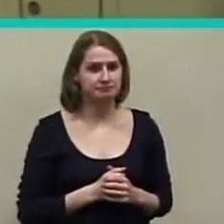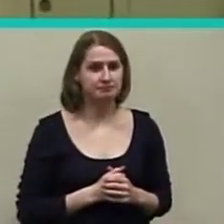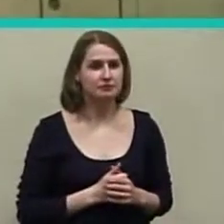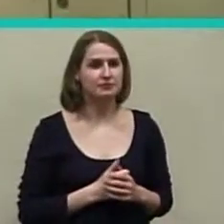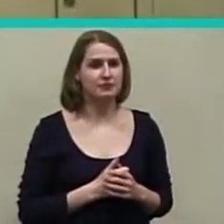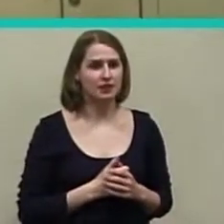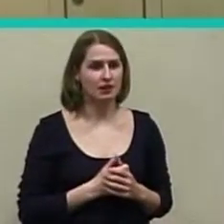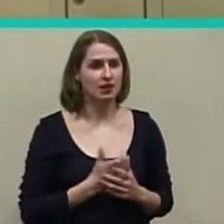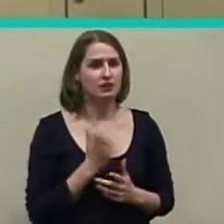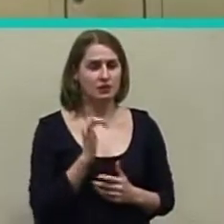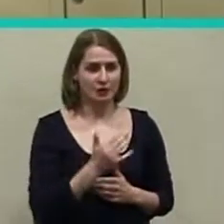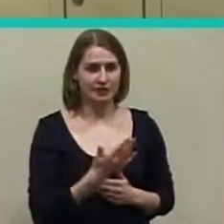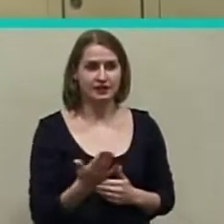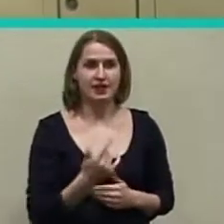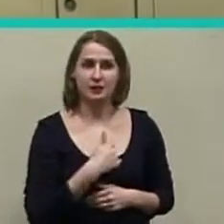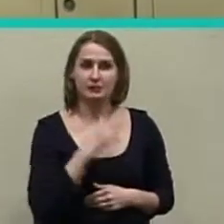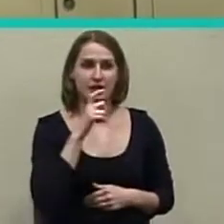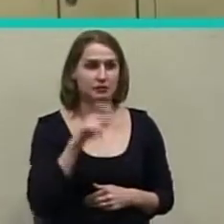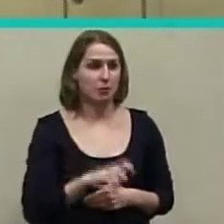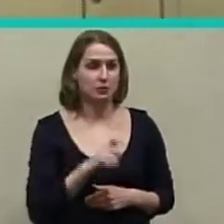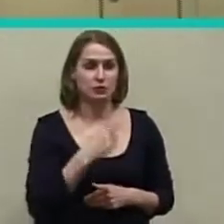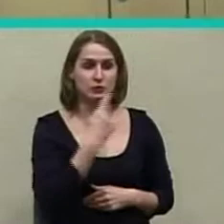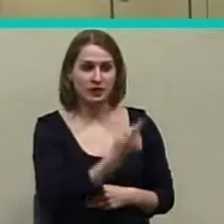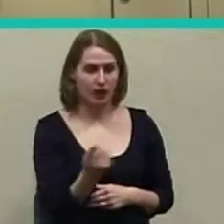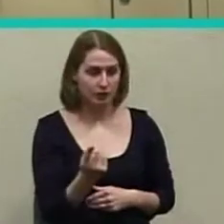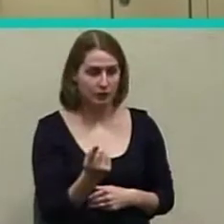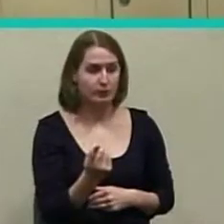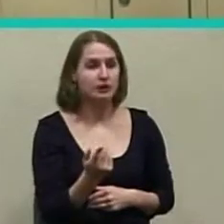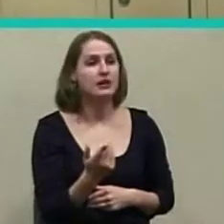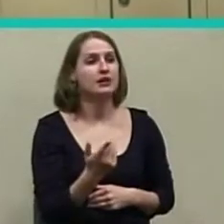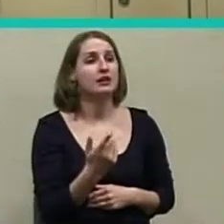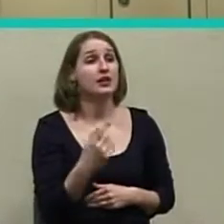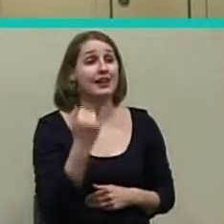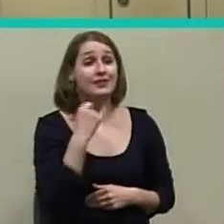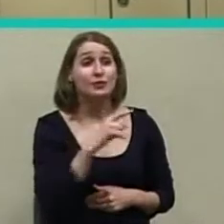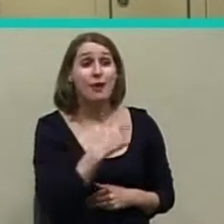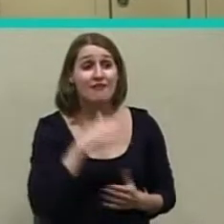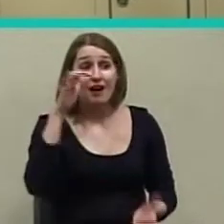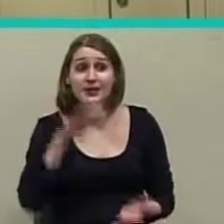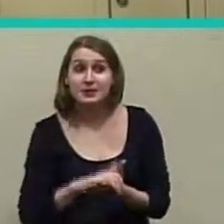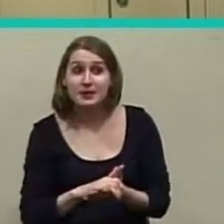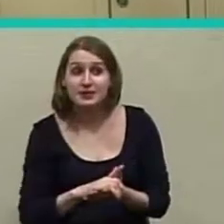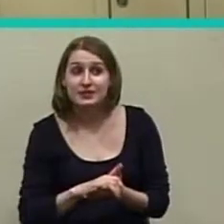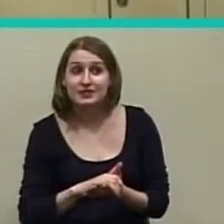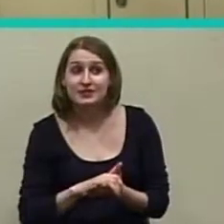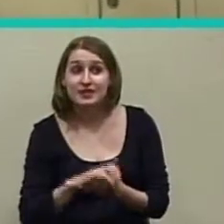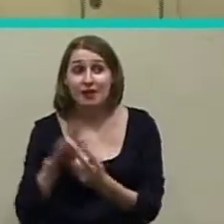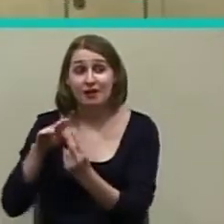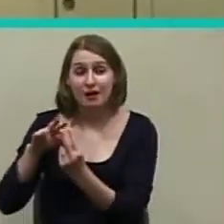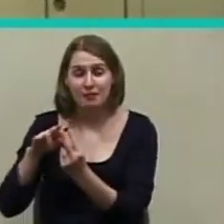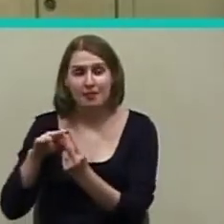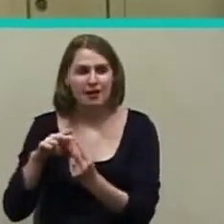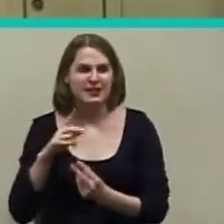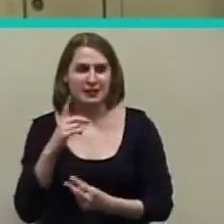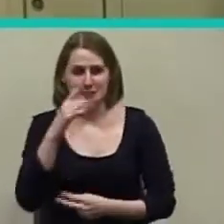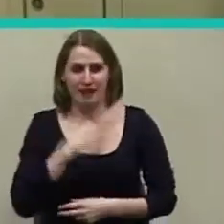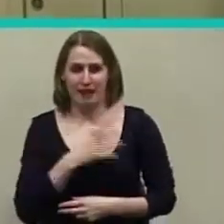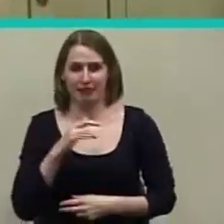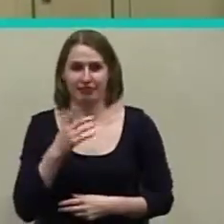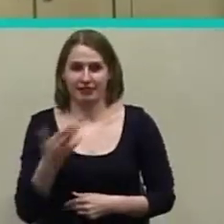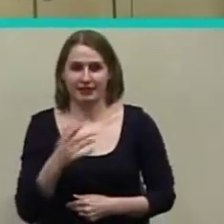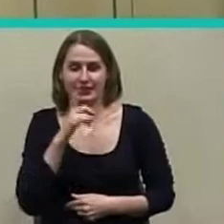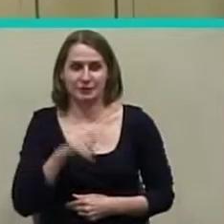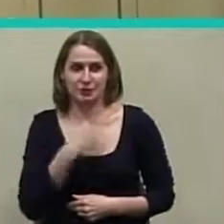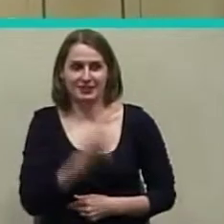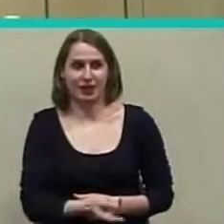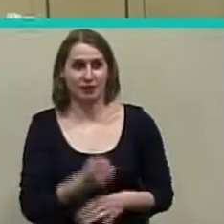of those things that I'm not supposed to tell you. Any of you have husbands or significant others? All right, this is one of those male things that we're not supposed to tell you. We